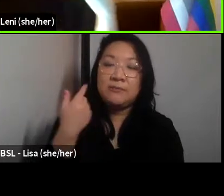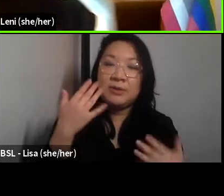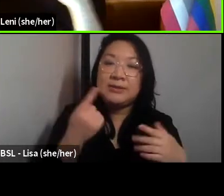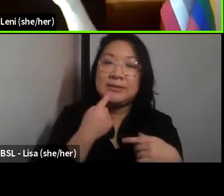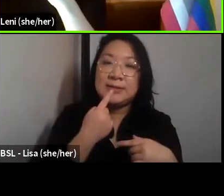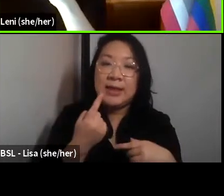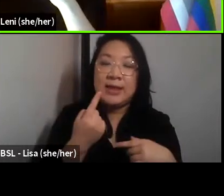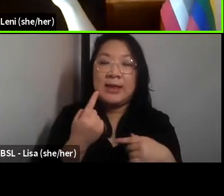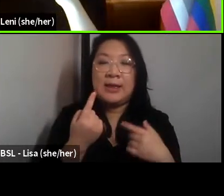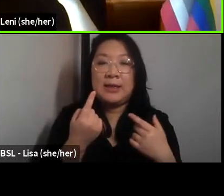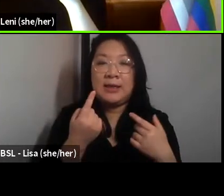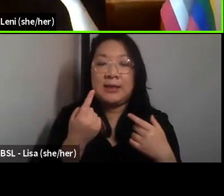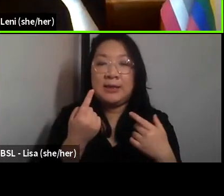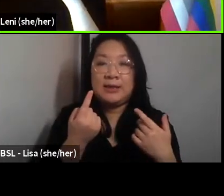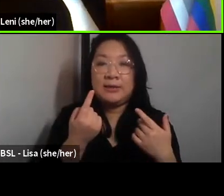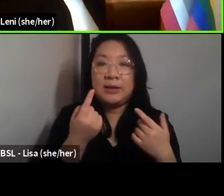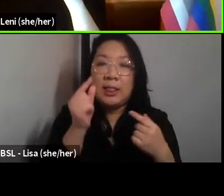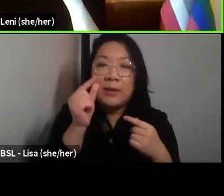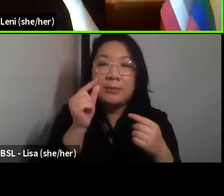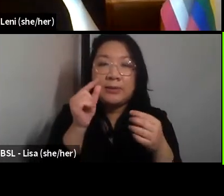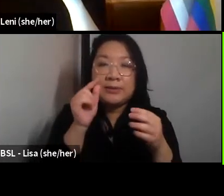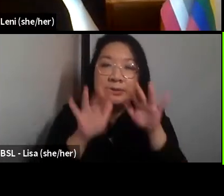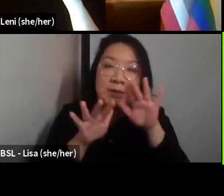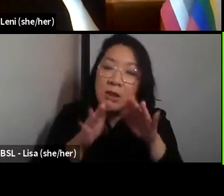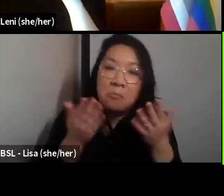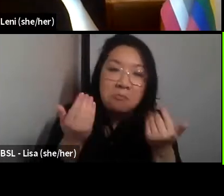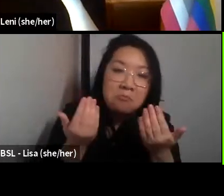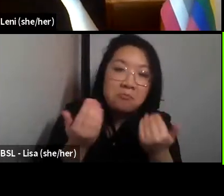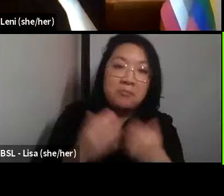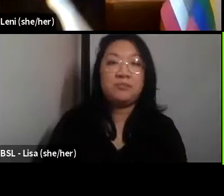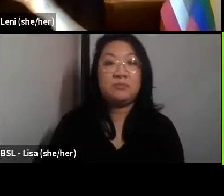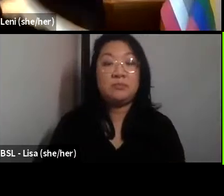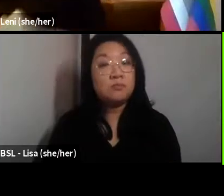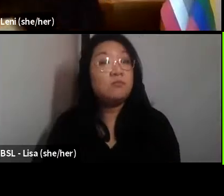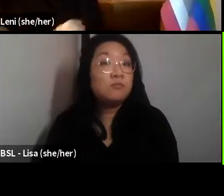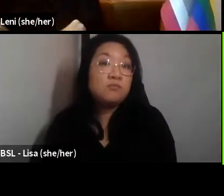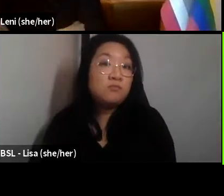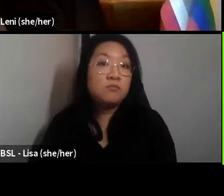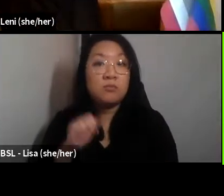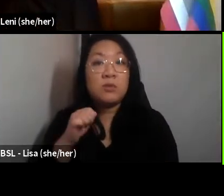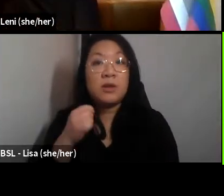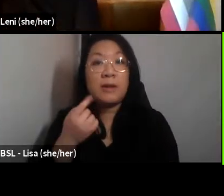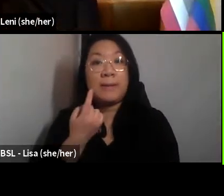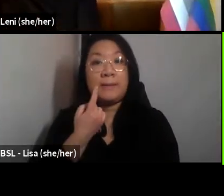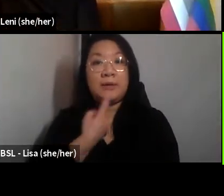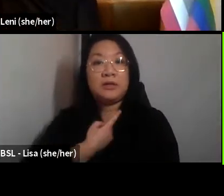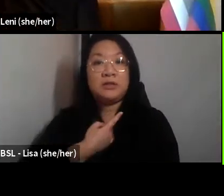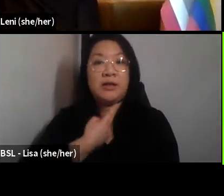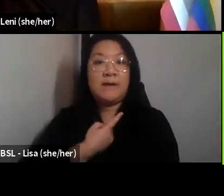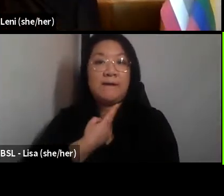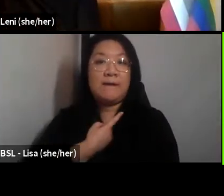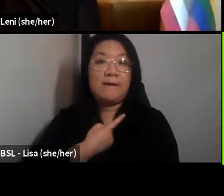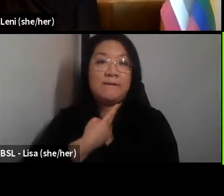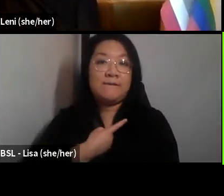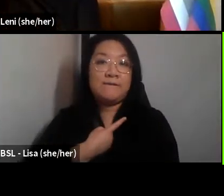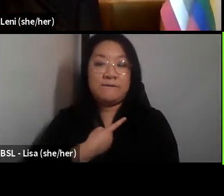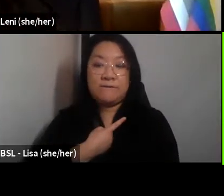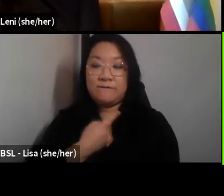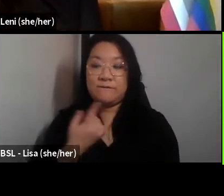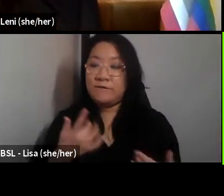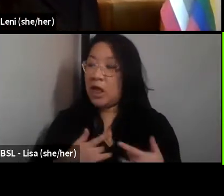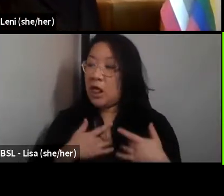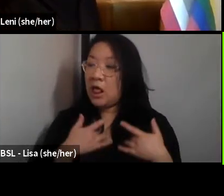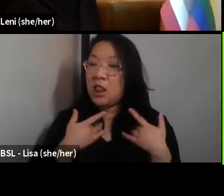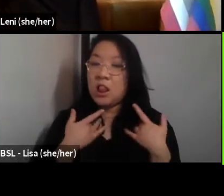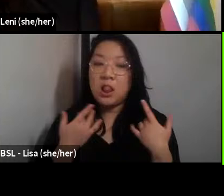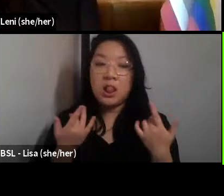panel that seems to chime with what Ollie's been saying there. Yeah, so I have never really felt the same way about my sexuality as I